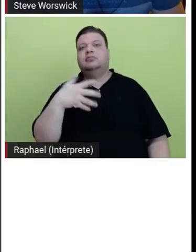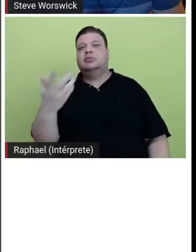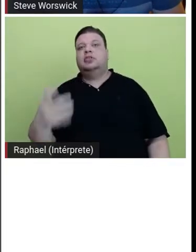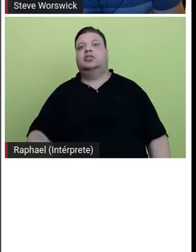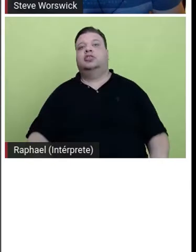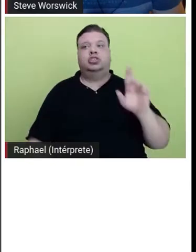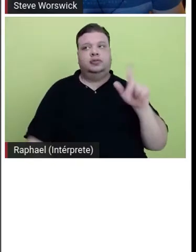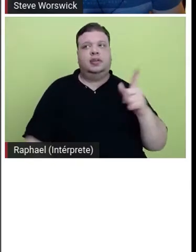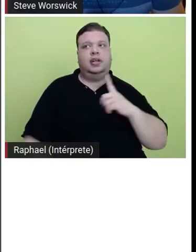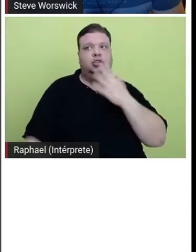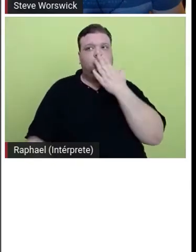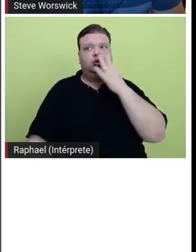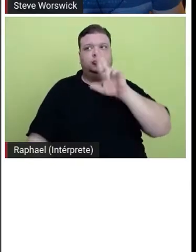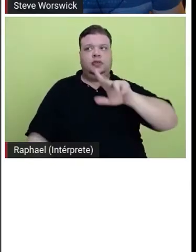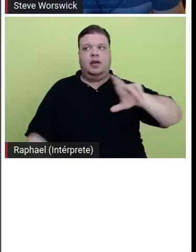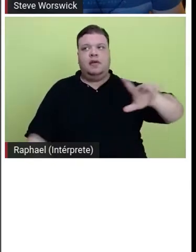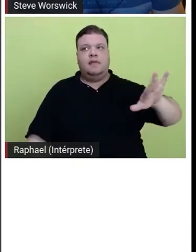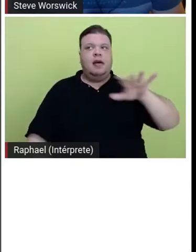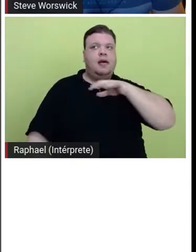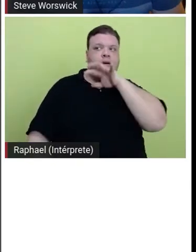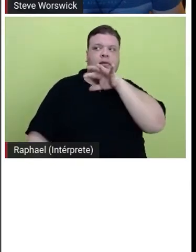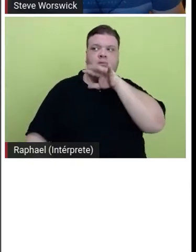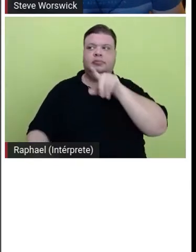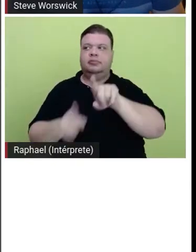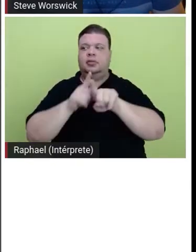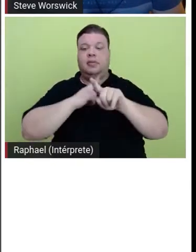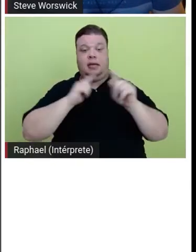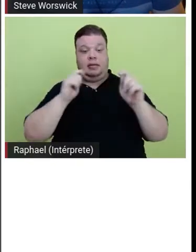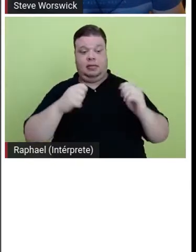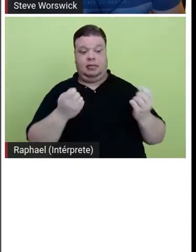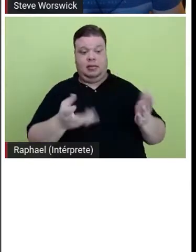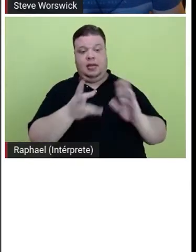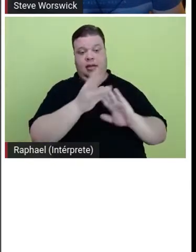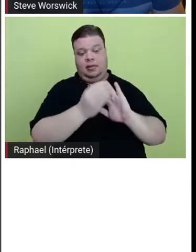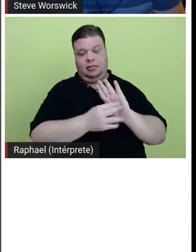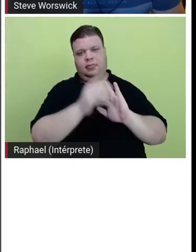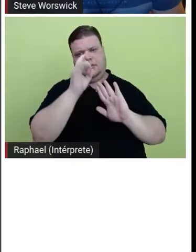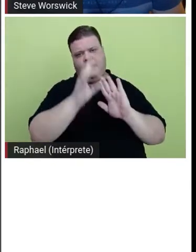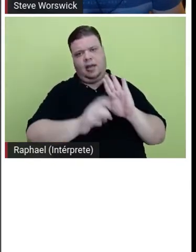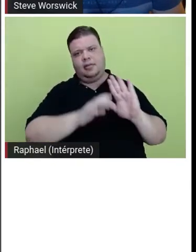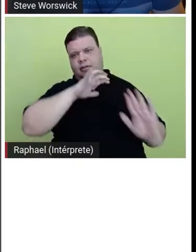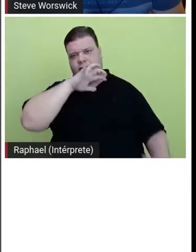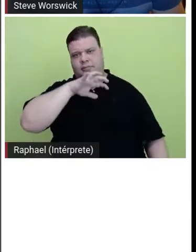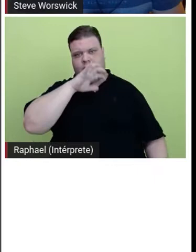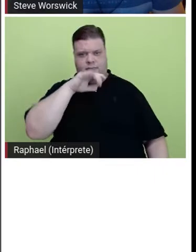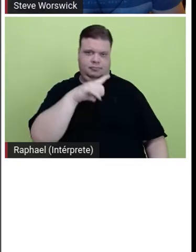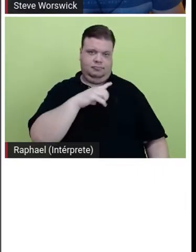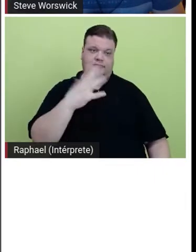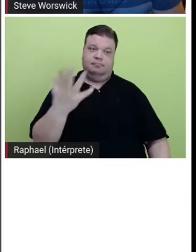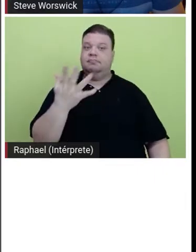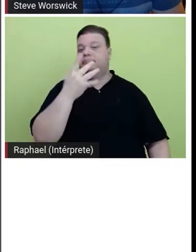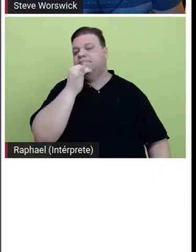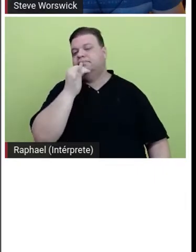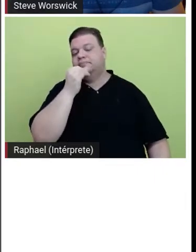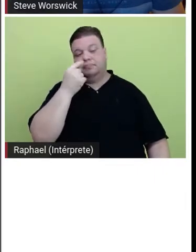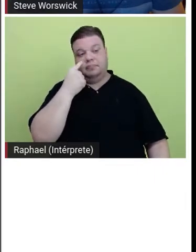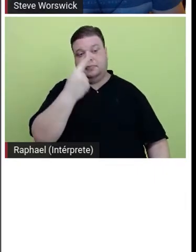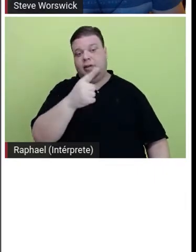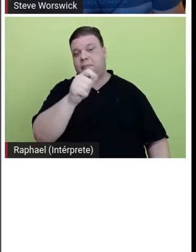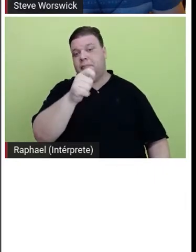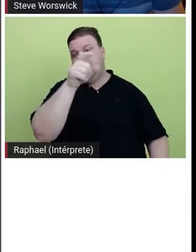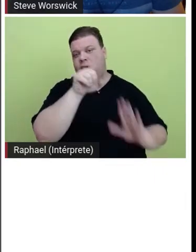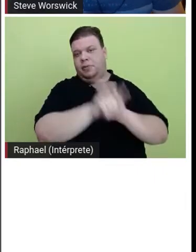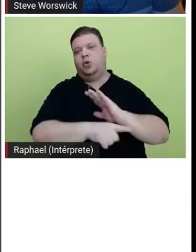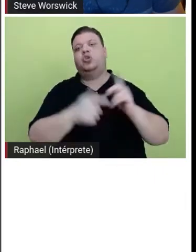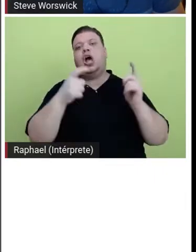giraffe and then move along to find in Africa. And there's the answer. Where does a giraffe live? The giraffe lives in Africa.